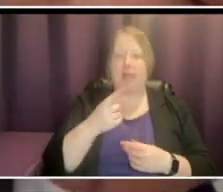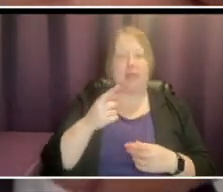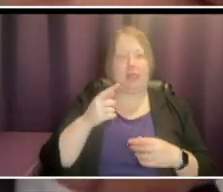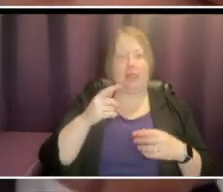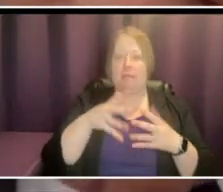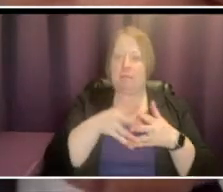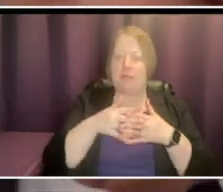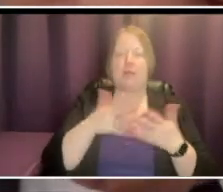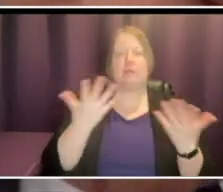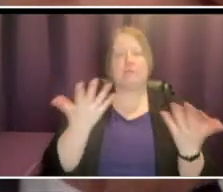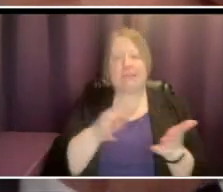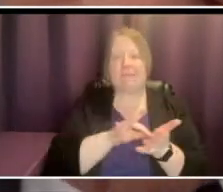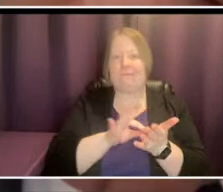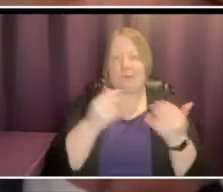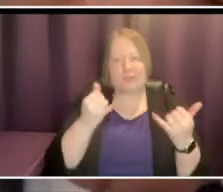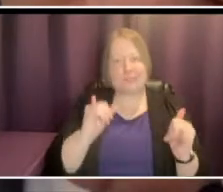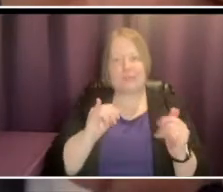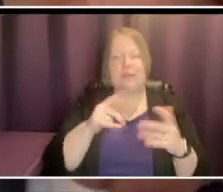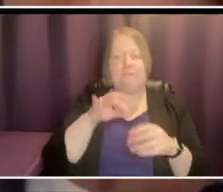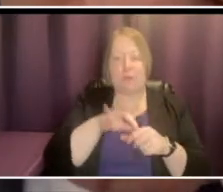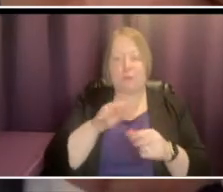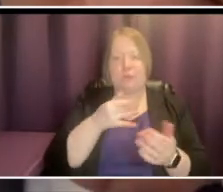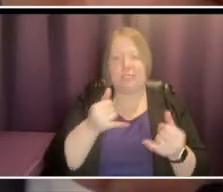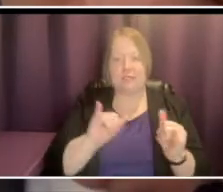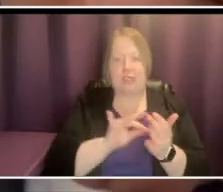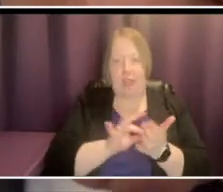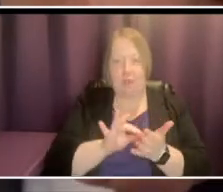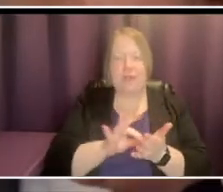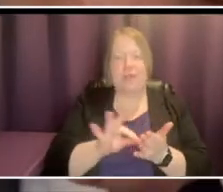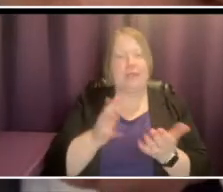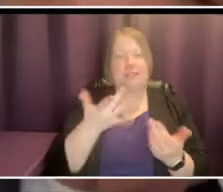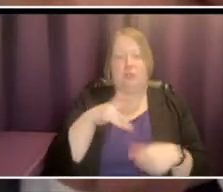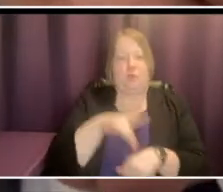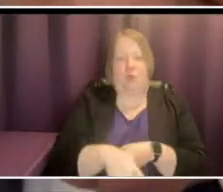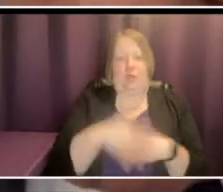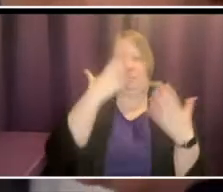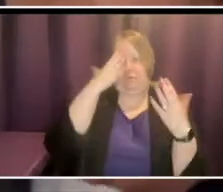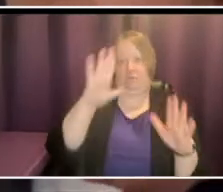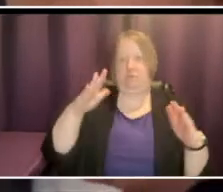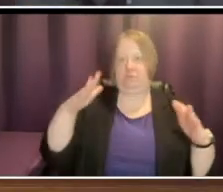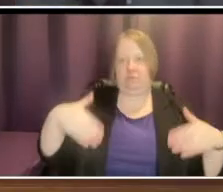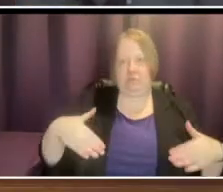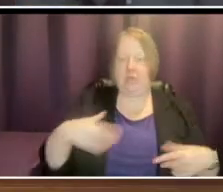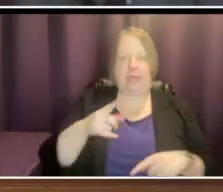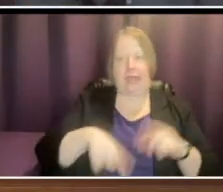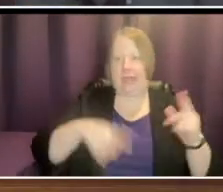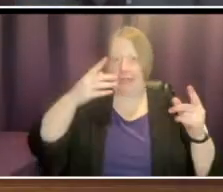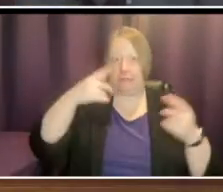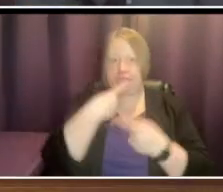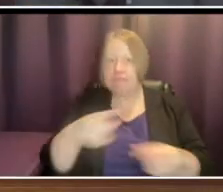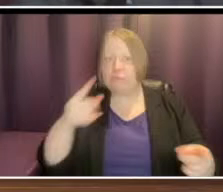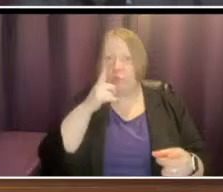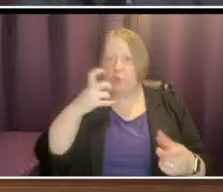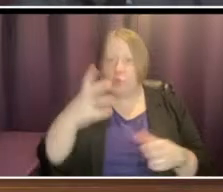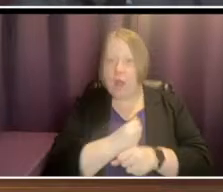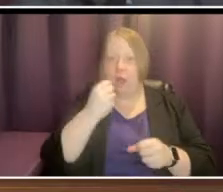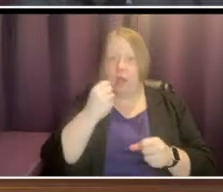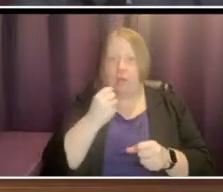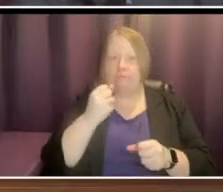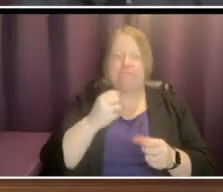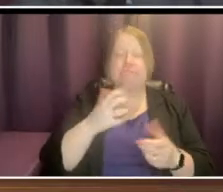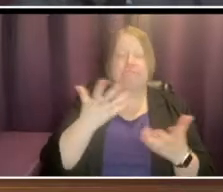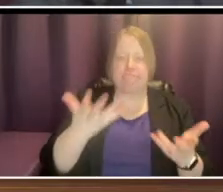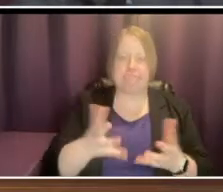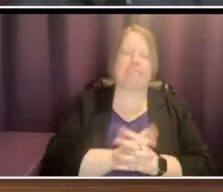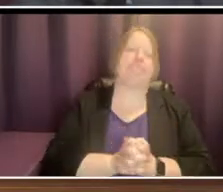early to tell, too early to call the race.